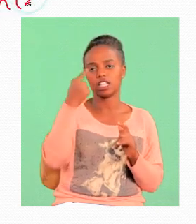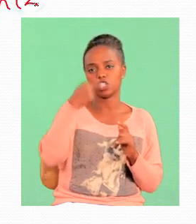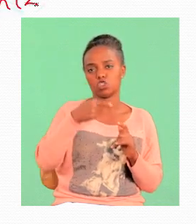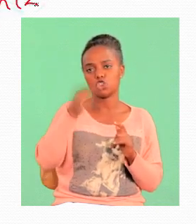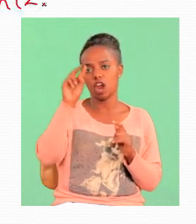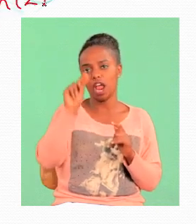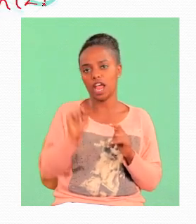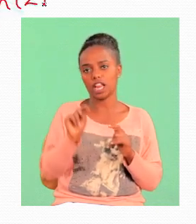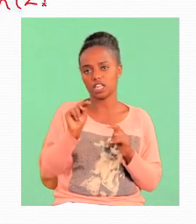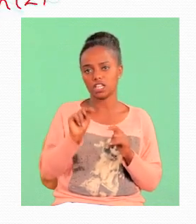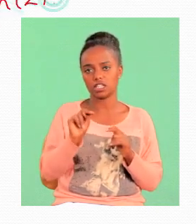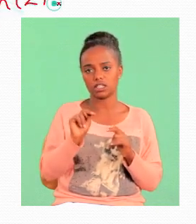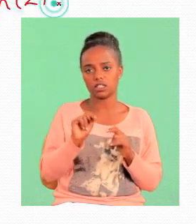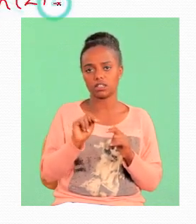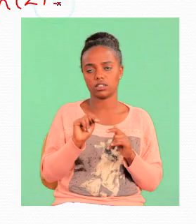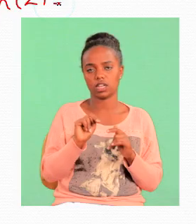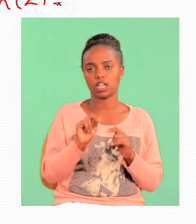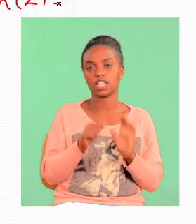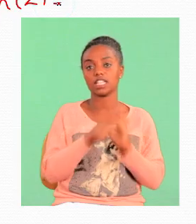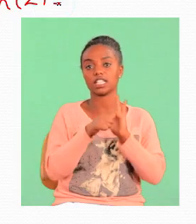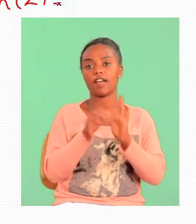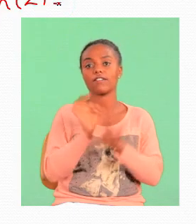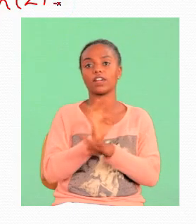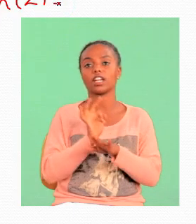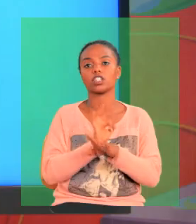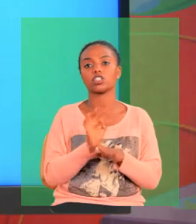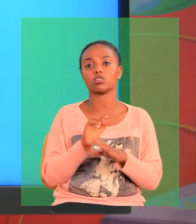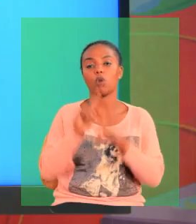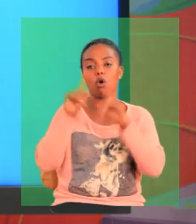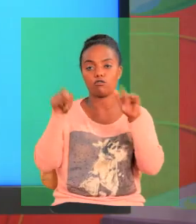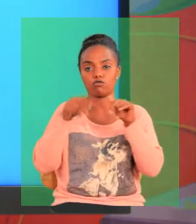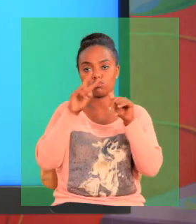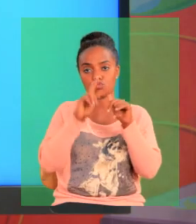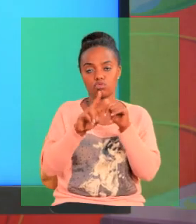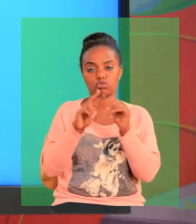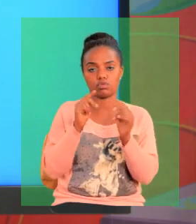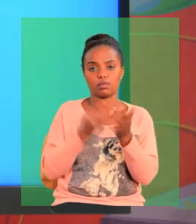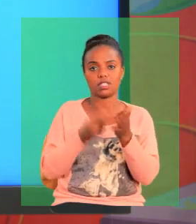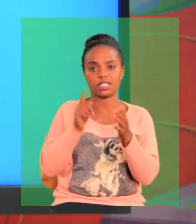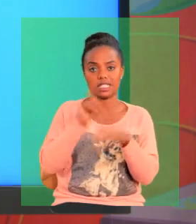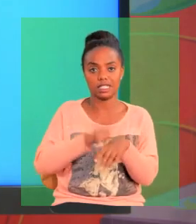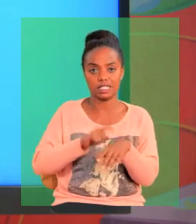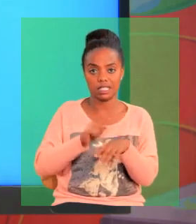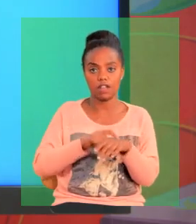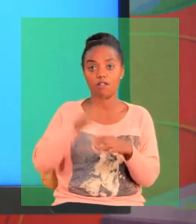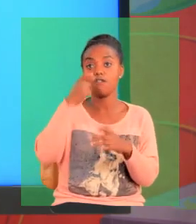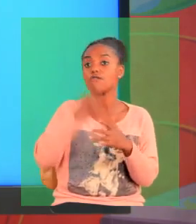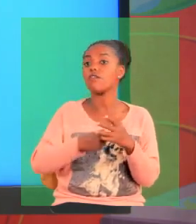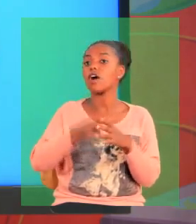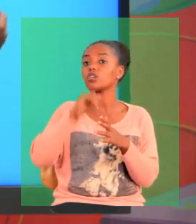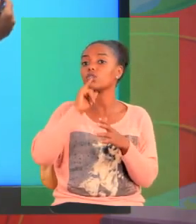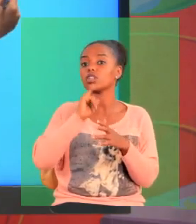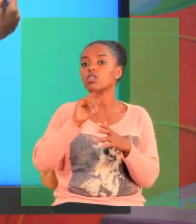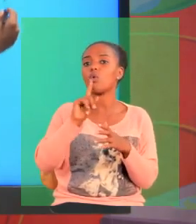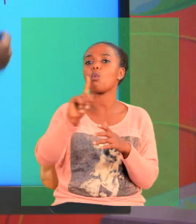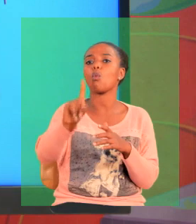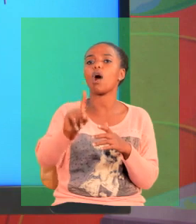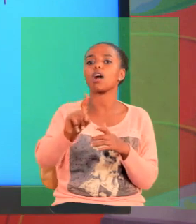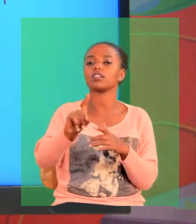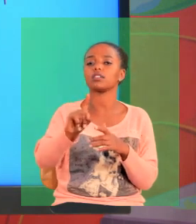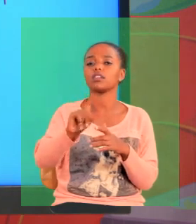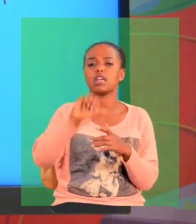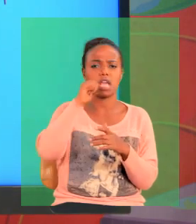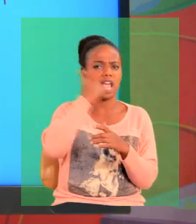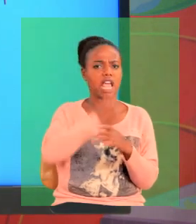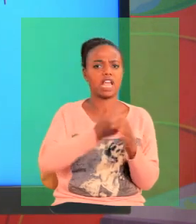what is the sine function of 2 or secant of 2, in this case its value it is 1 for